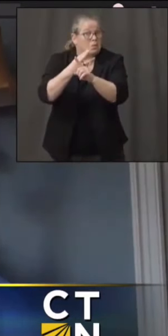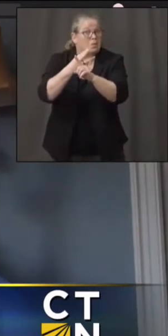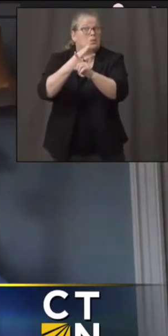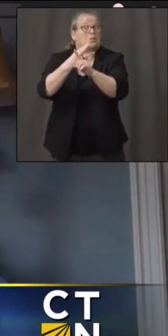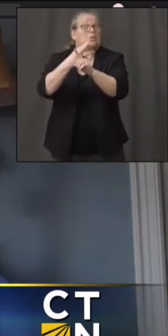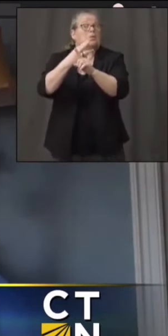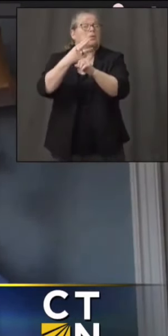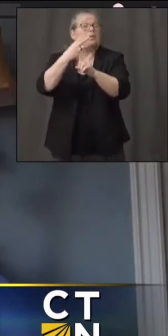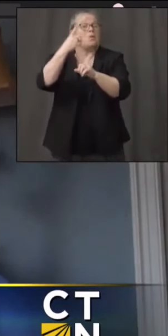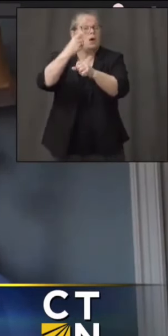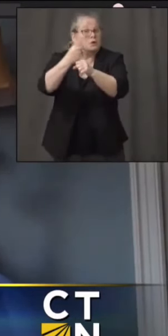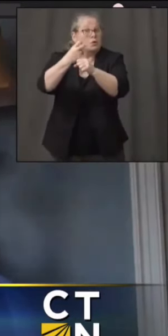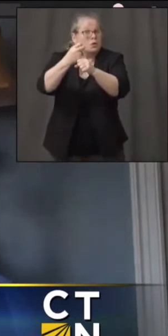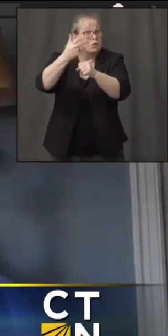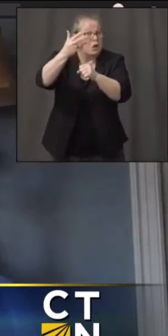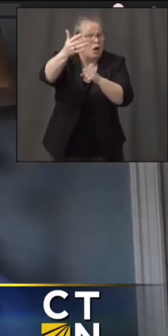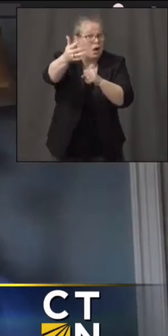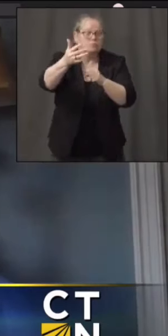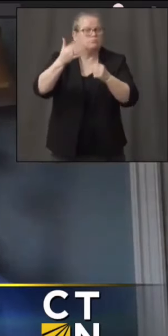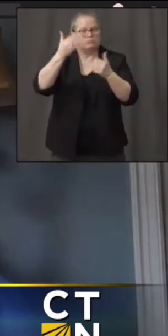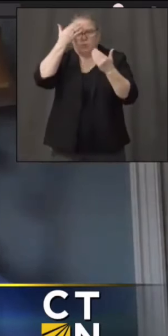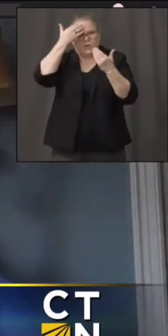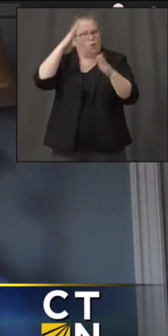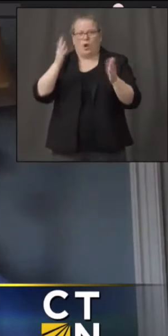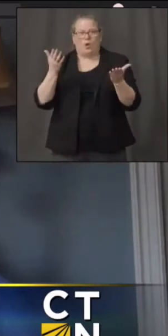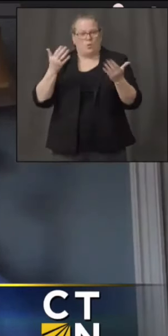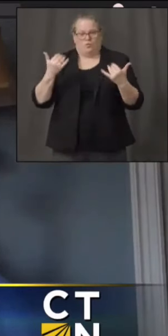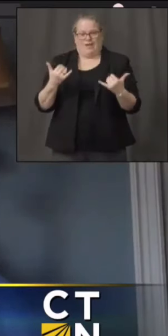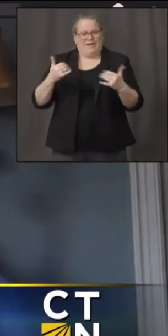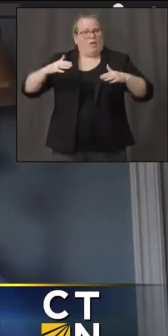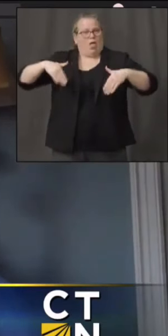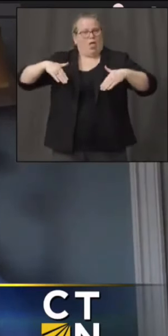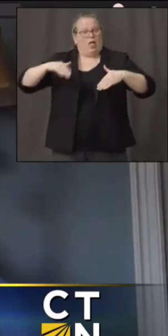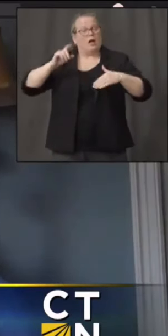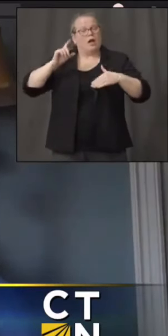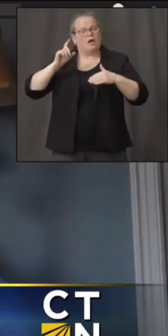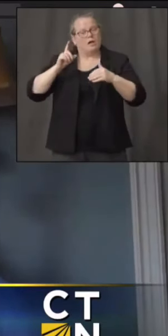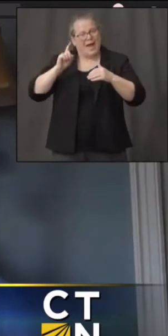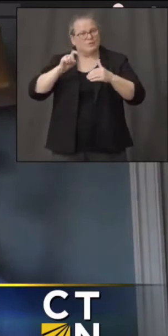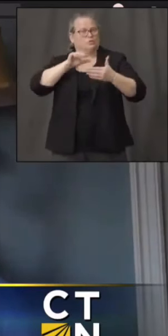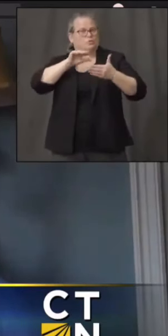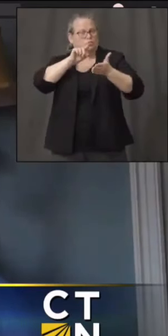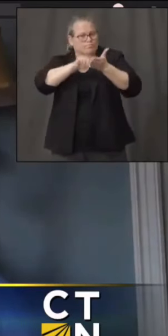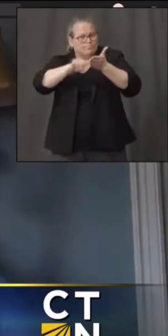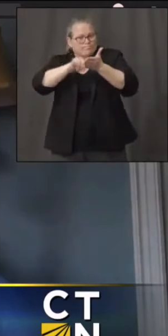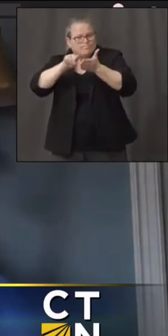know until studies have been done if that's long-lasting immunity.